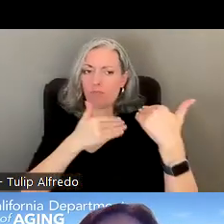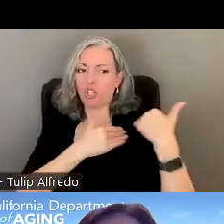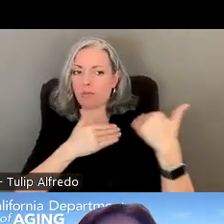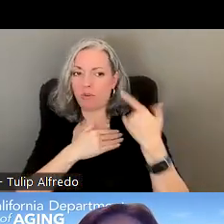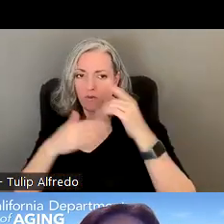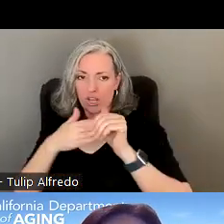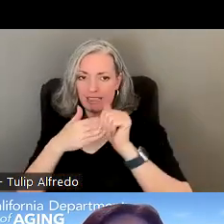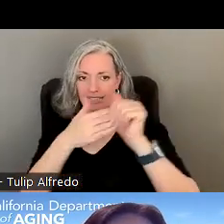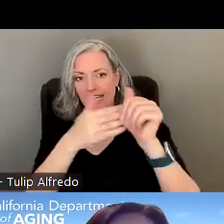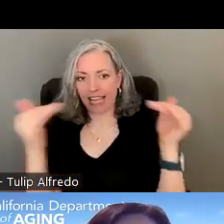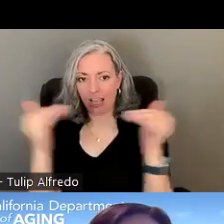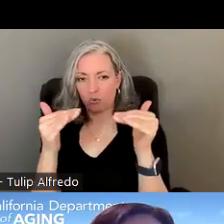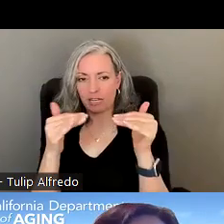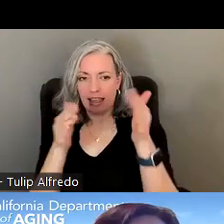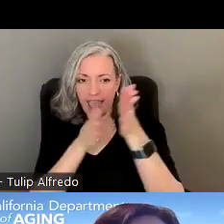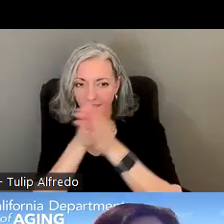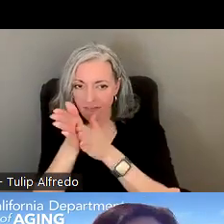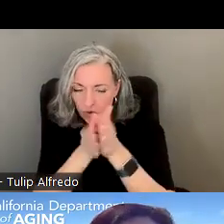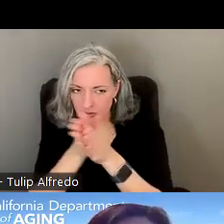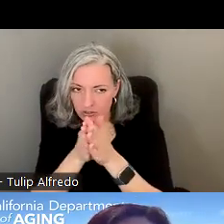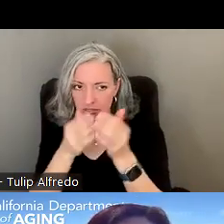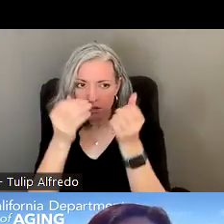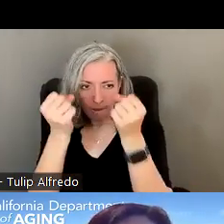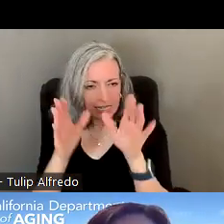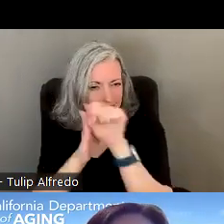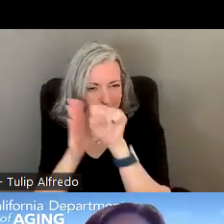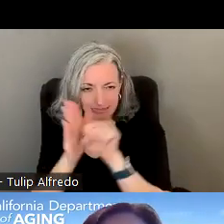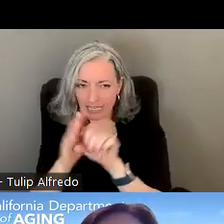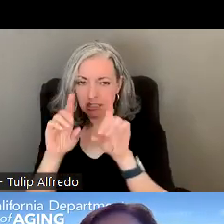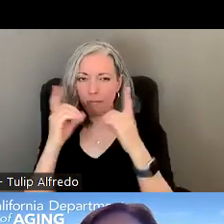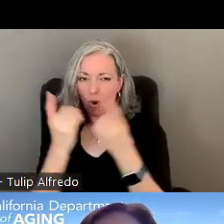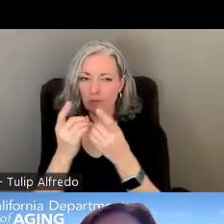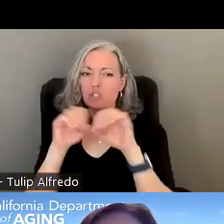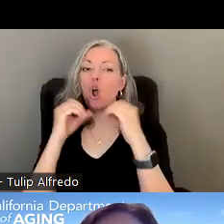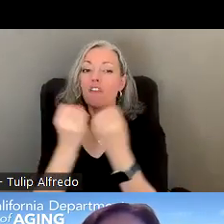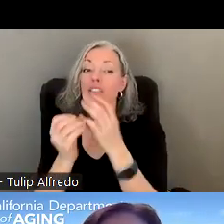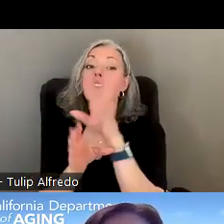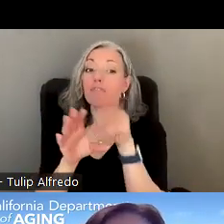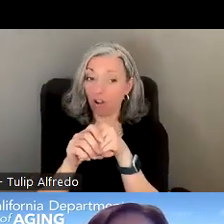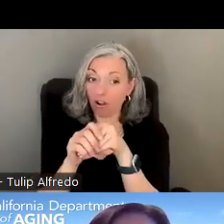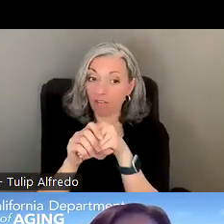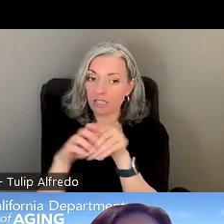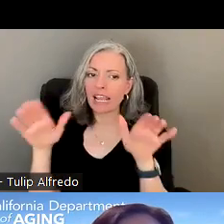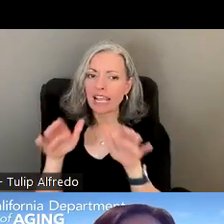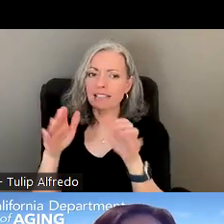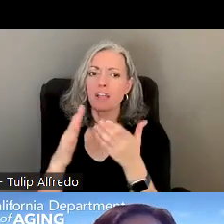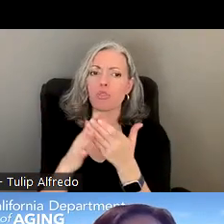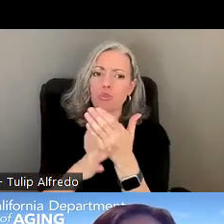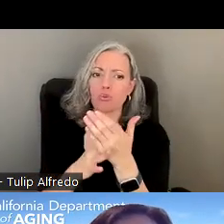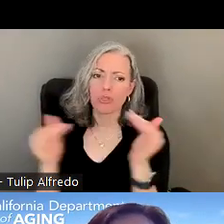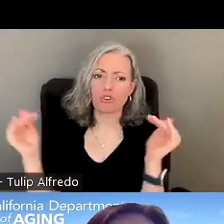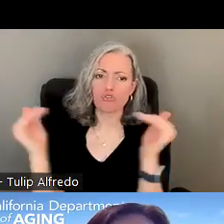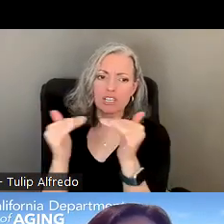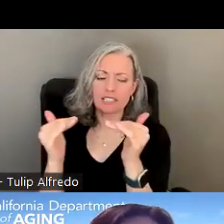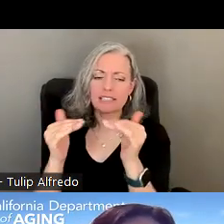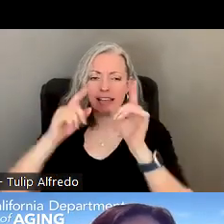leading equity efforts for many state departments and offices. And this is done through their Justice, Equity,